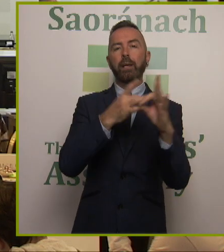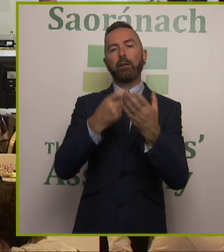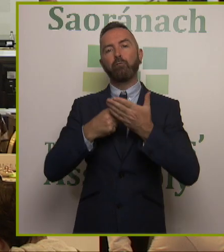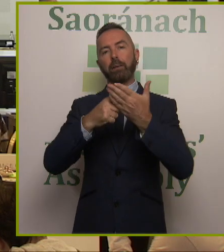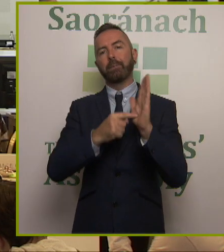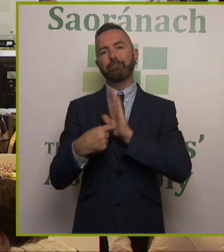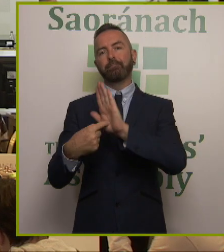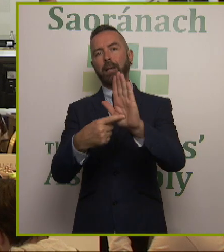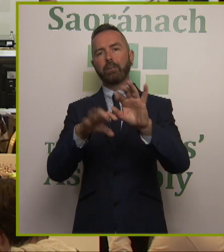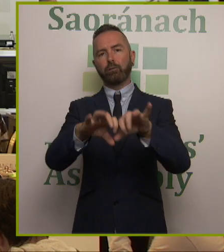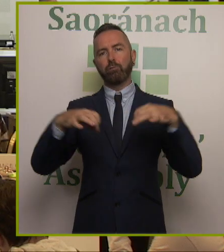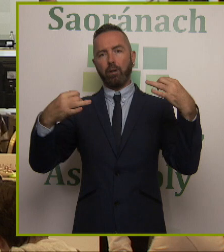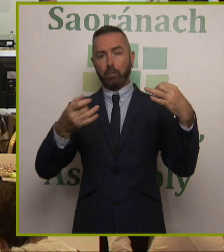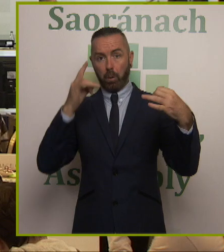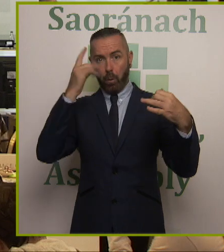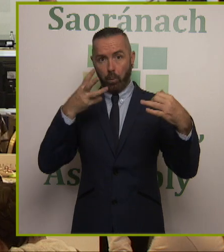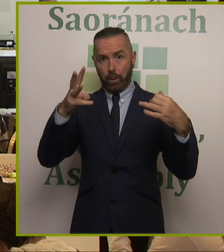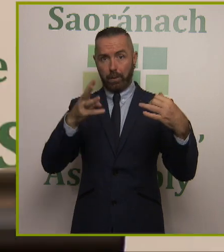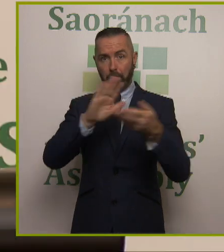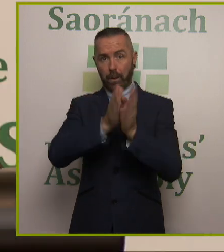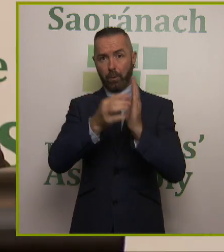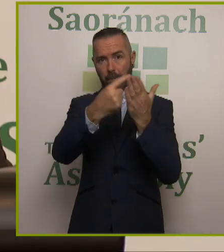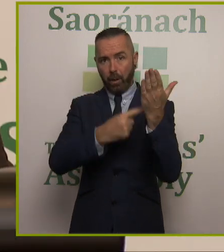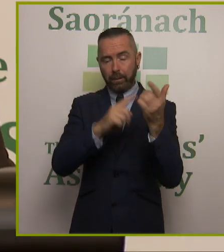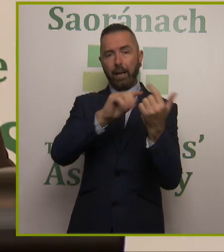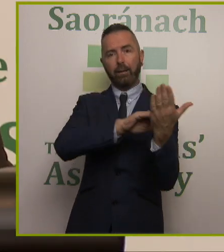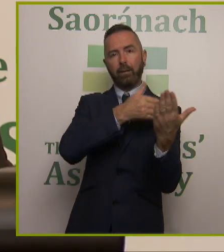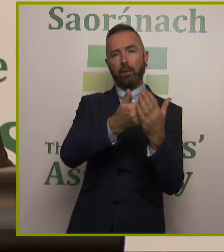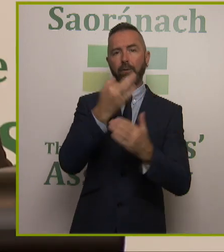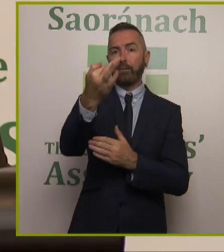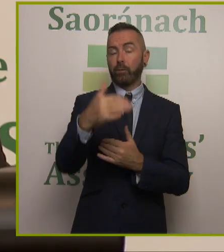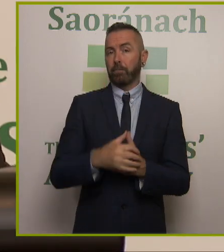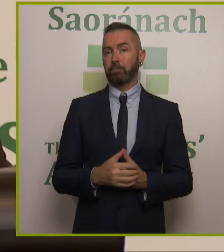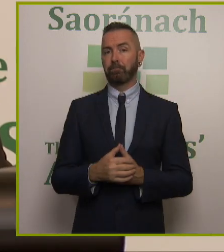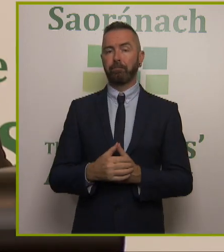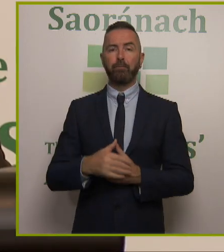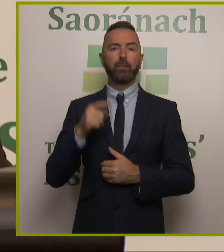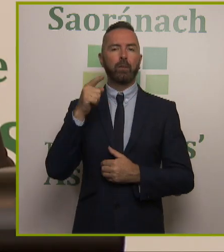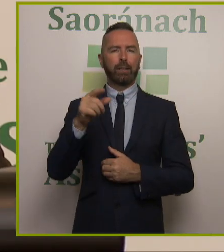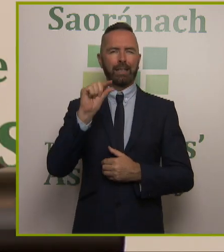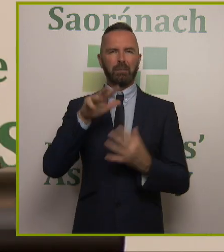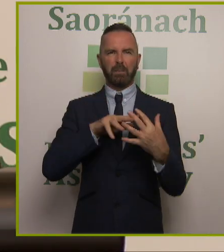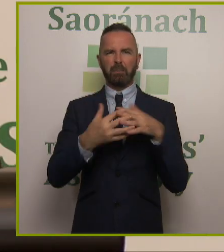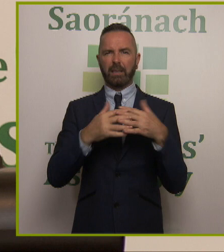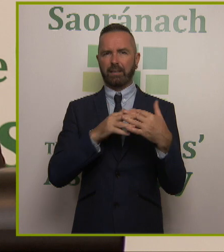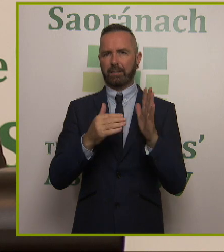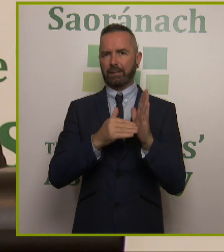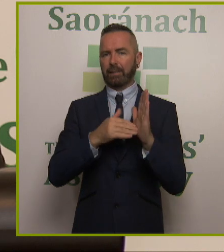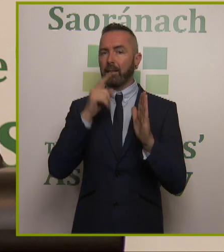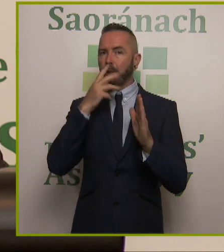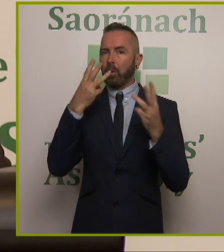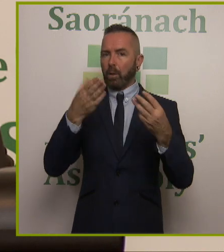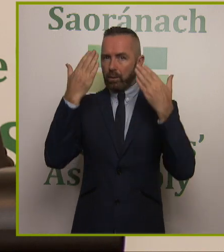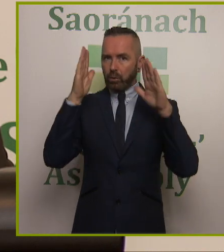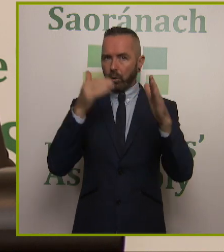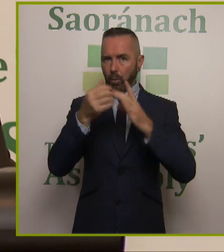give to the Oireachtas that we hope will make it into policy and maybe even into law. So this is messy, but I'm going to show you what